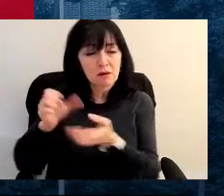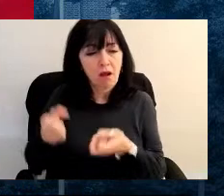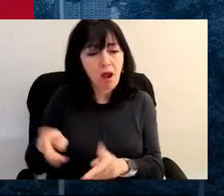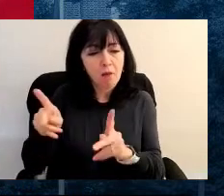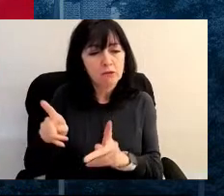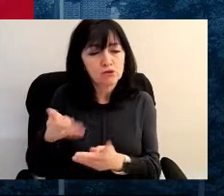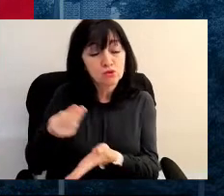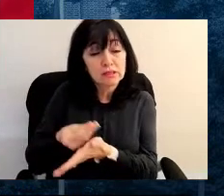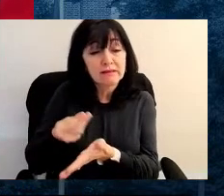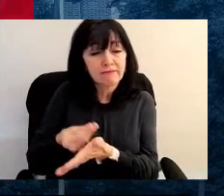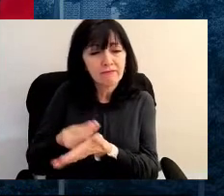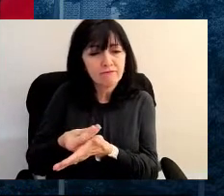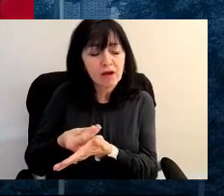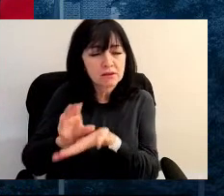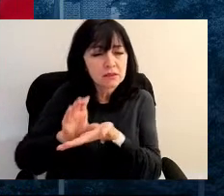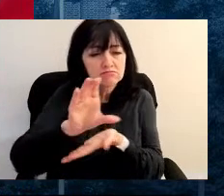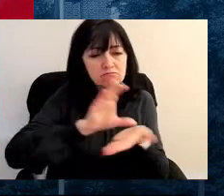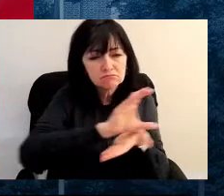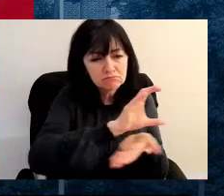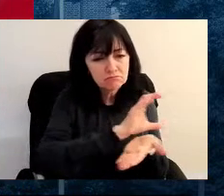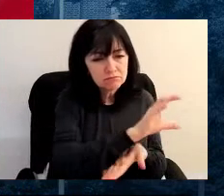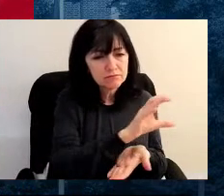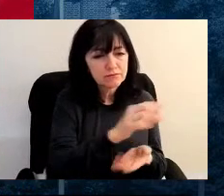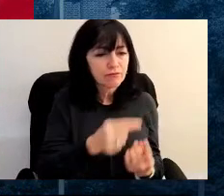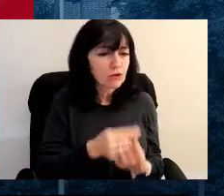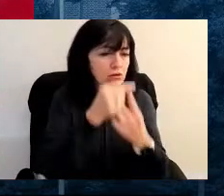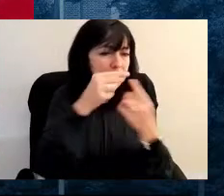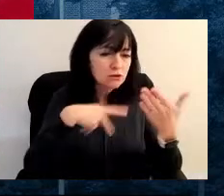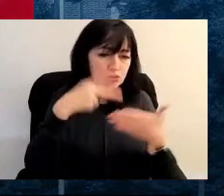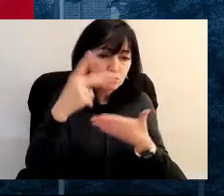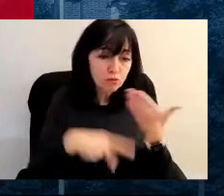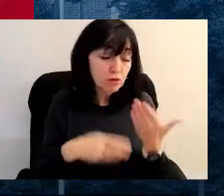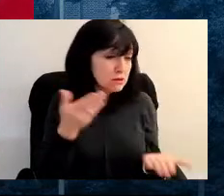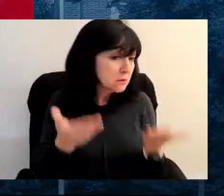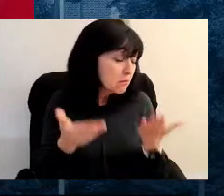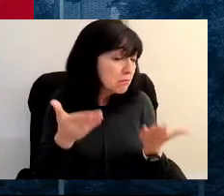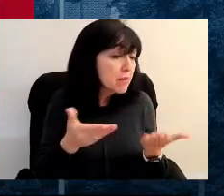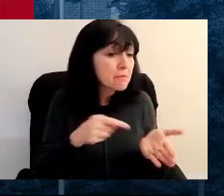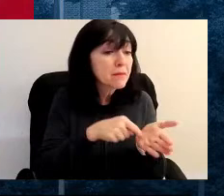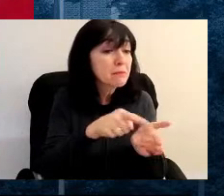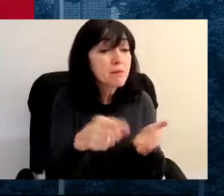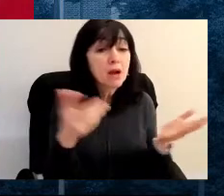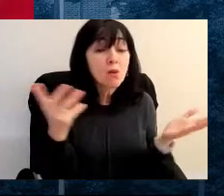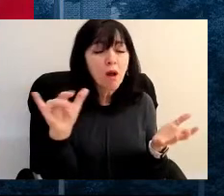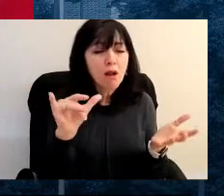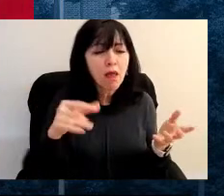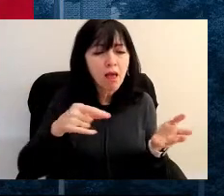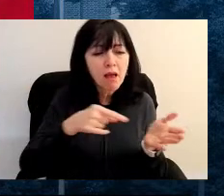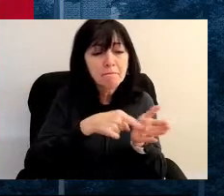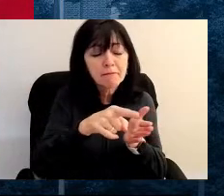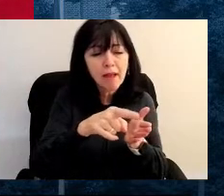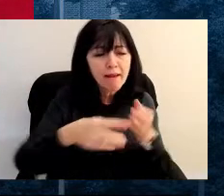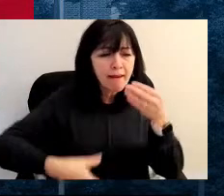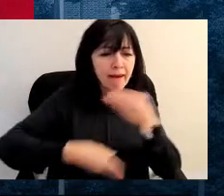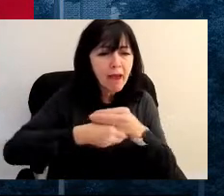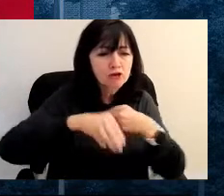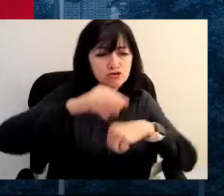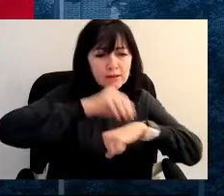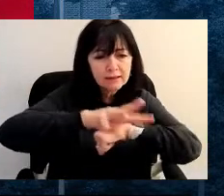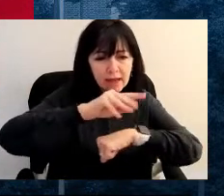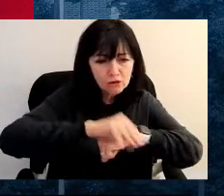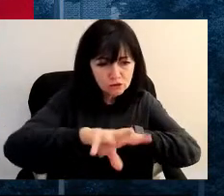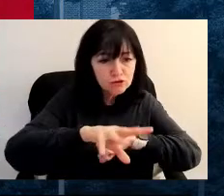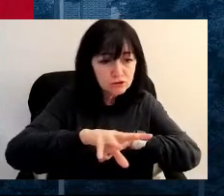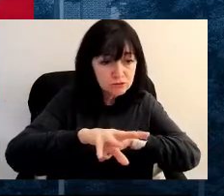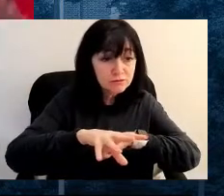here as well. It's meant new counselors in schools, and our majority leader in the House has